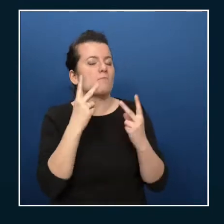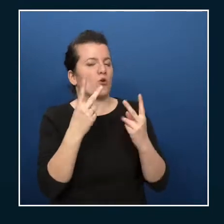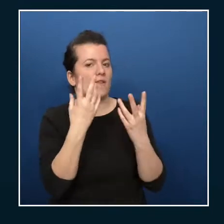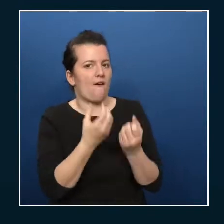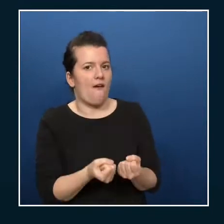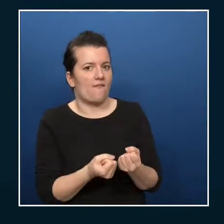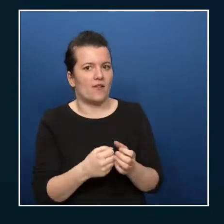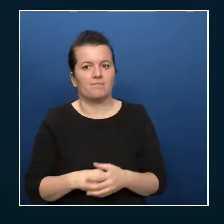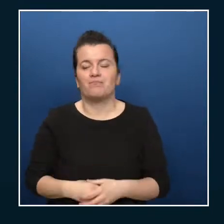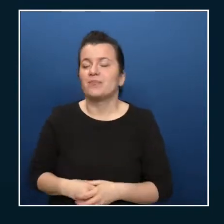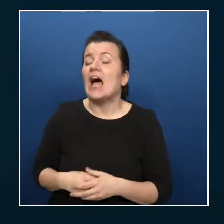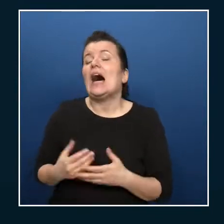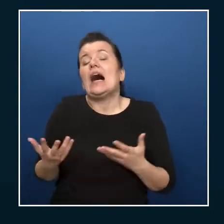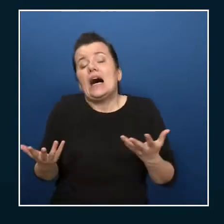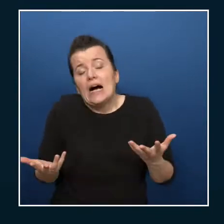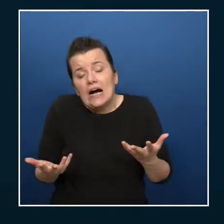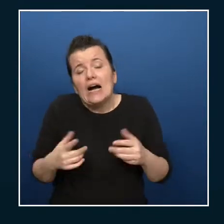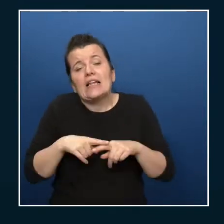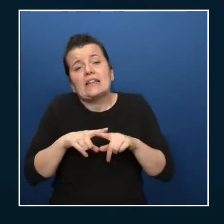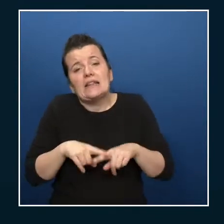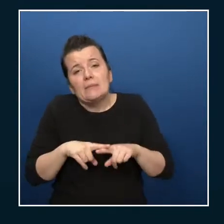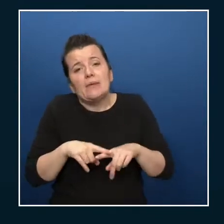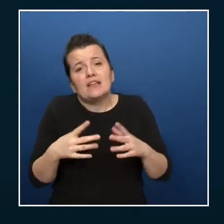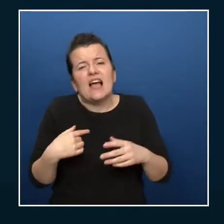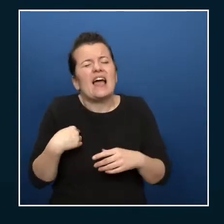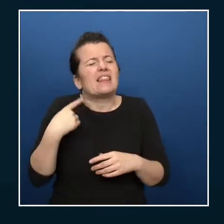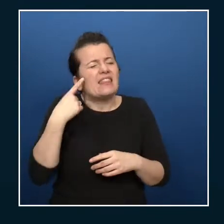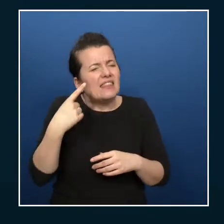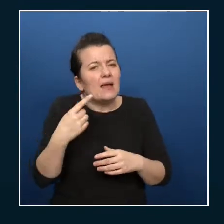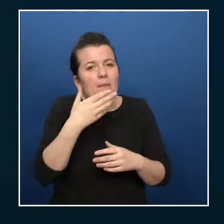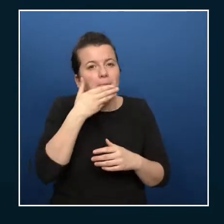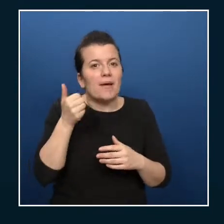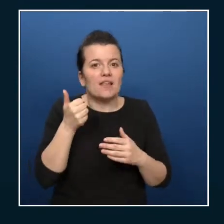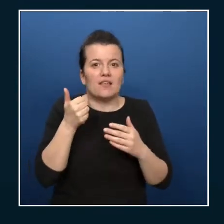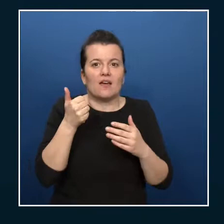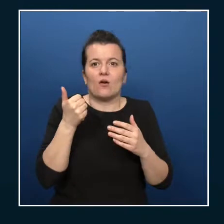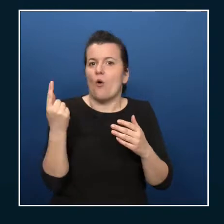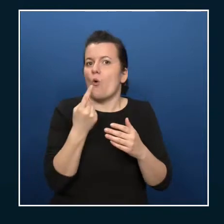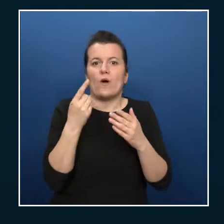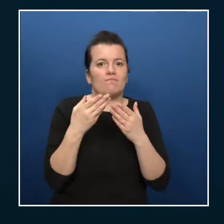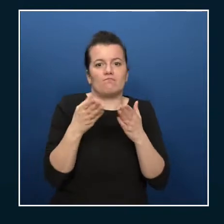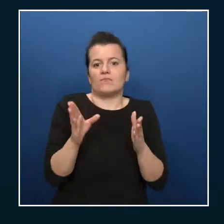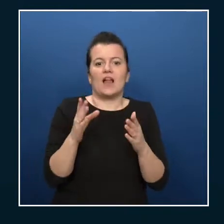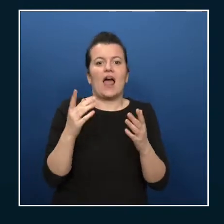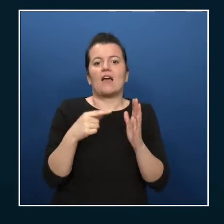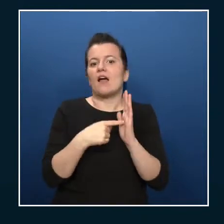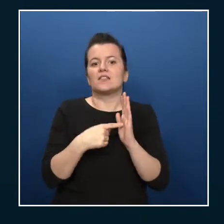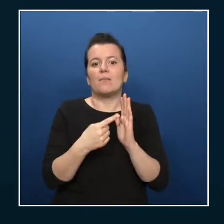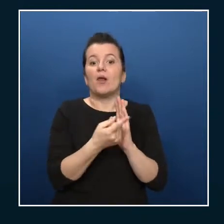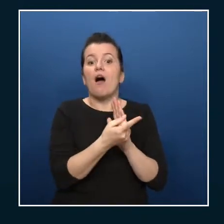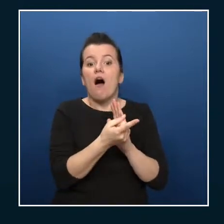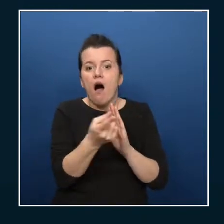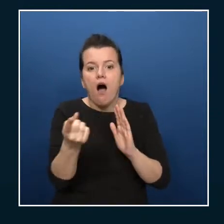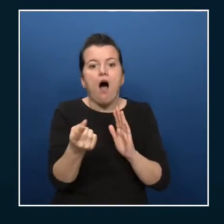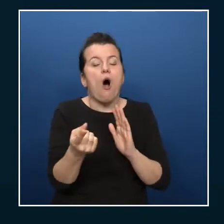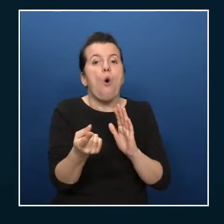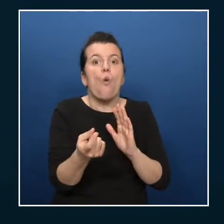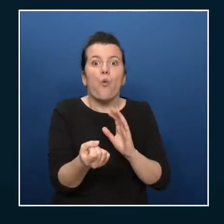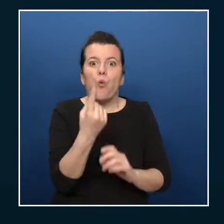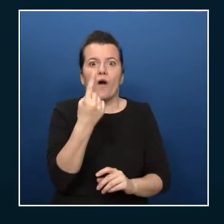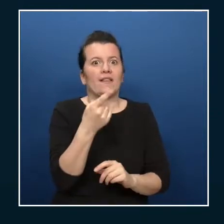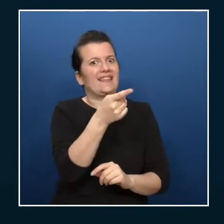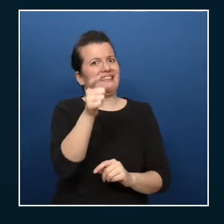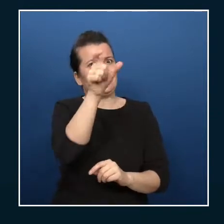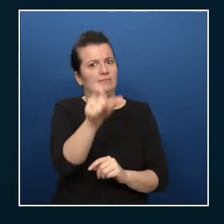I think you want to enable it at all times for your privileged users, right? Combine it with privileged identity management. I talk about that in the series